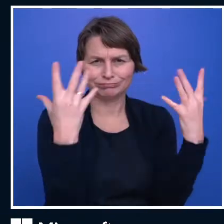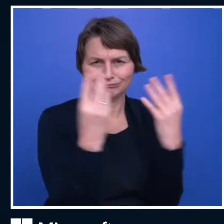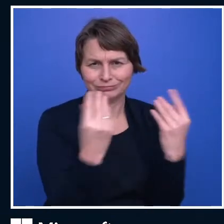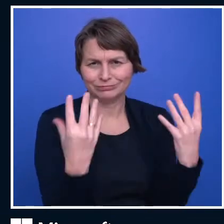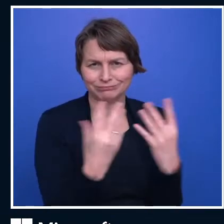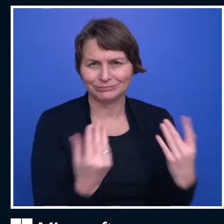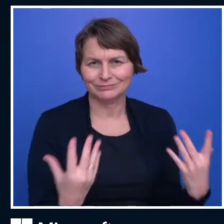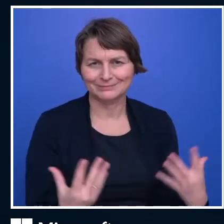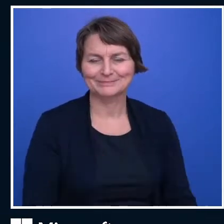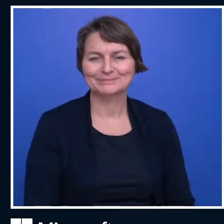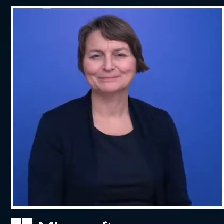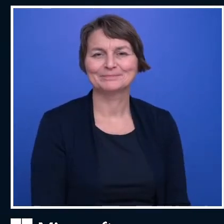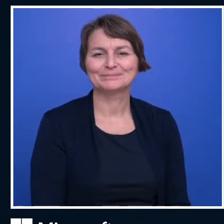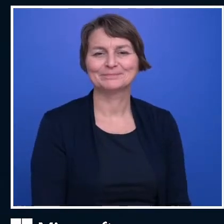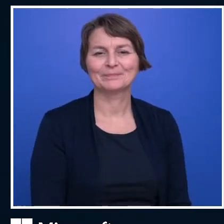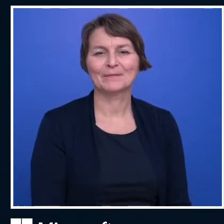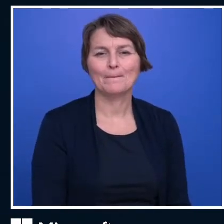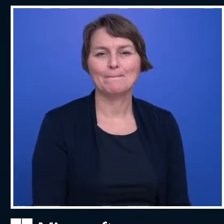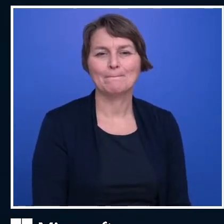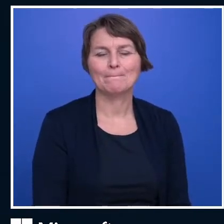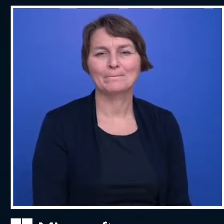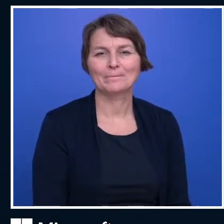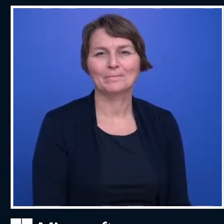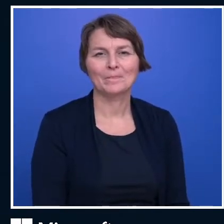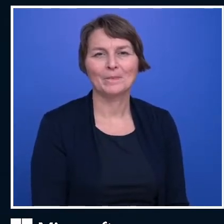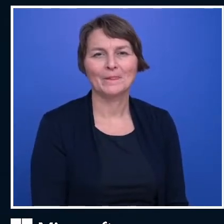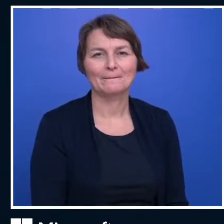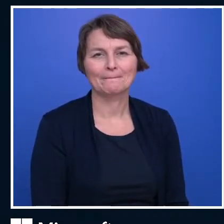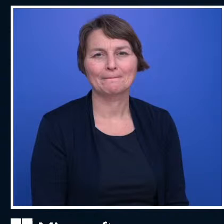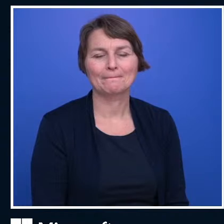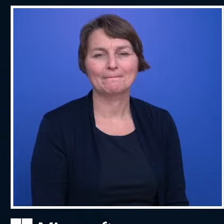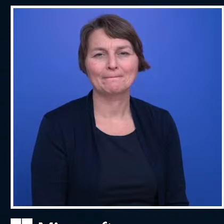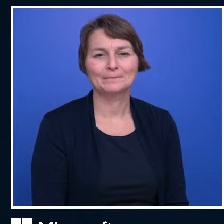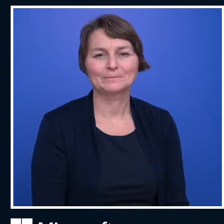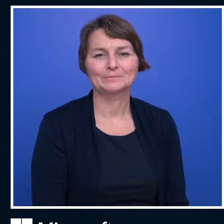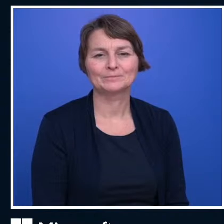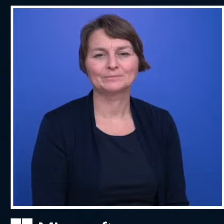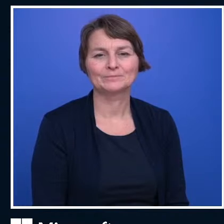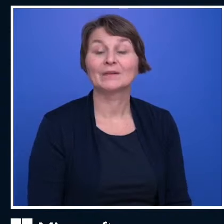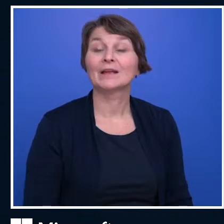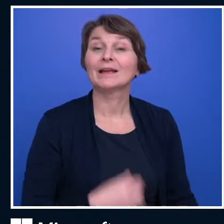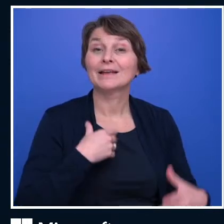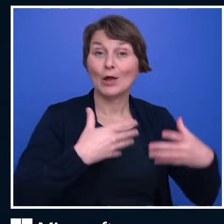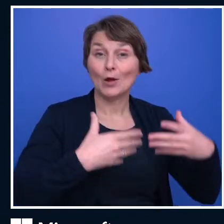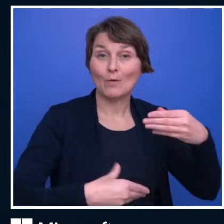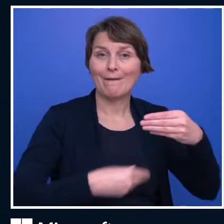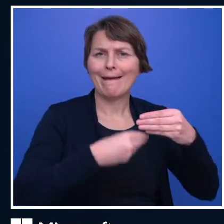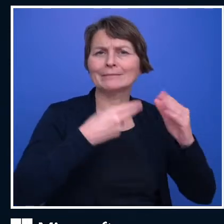I'm going to open these. Then we're going to add the crow tag.